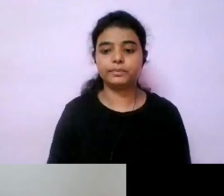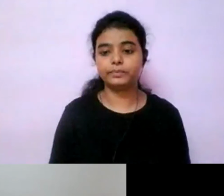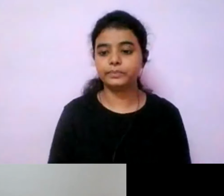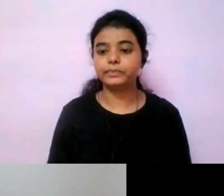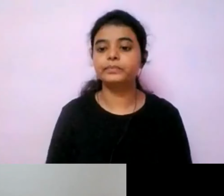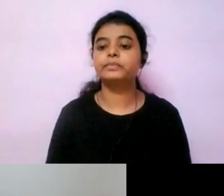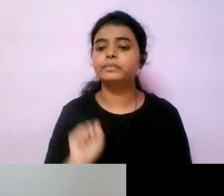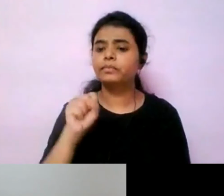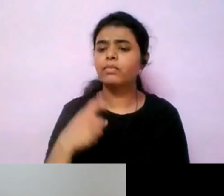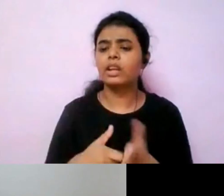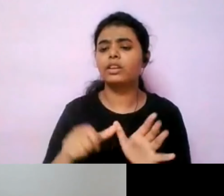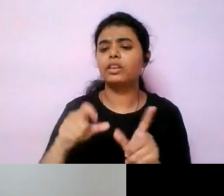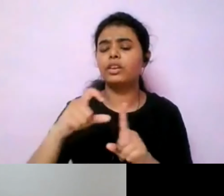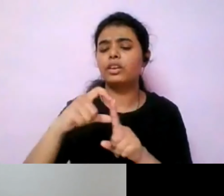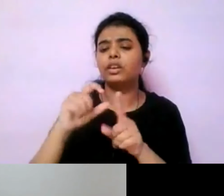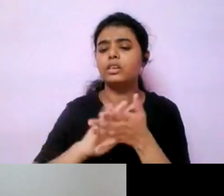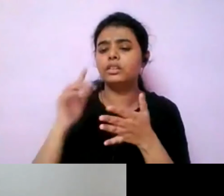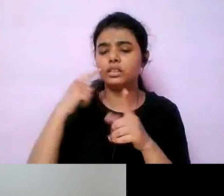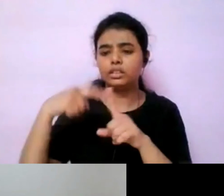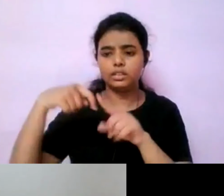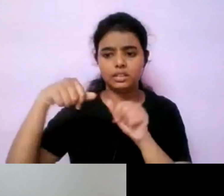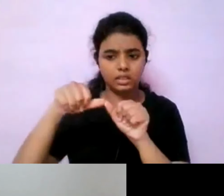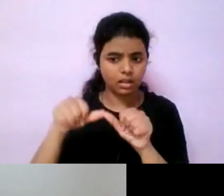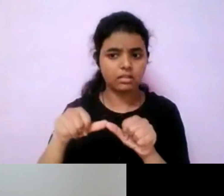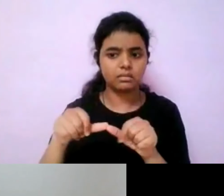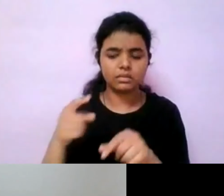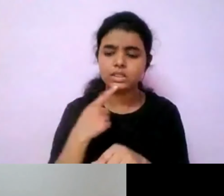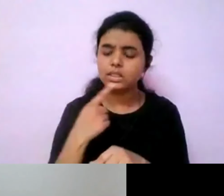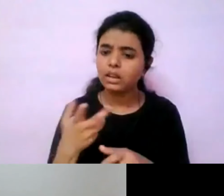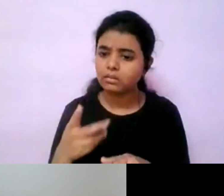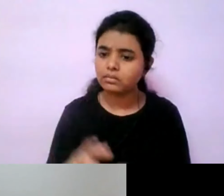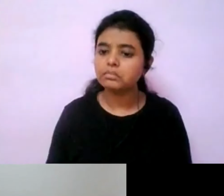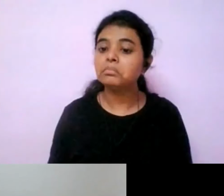Radhika says, and that's a very valuable